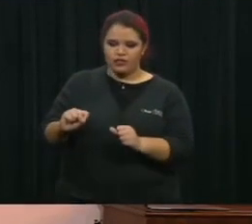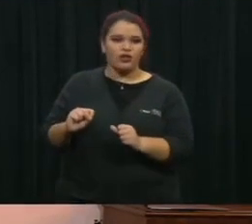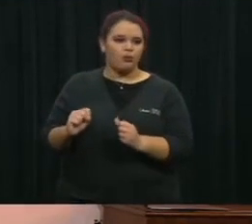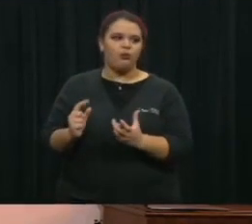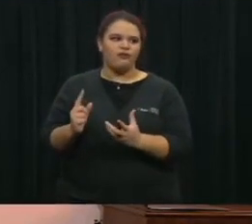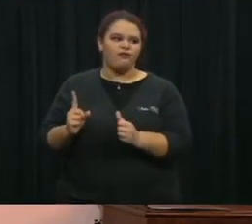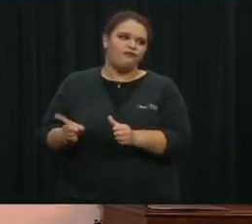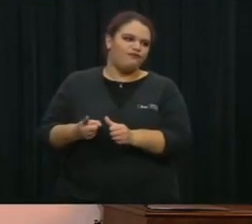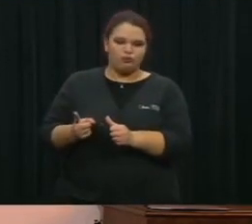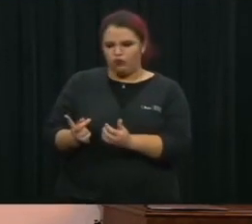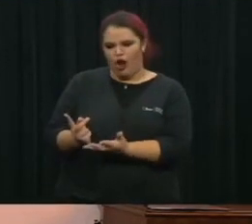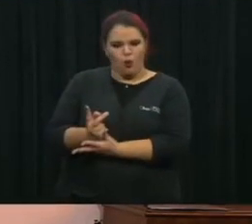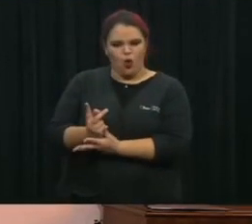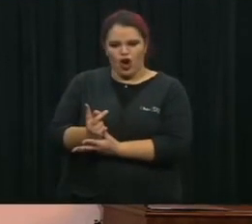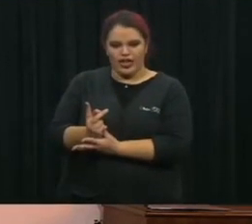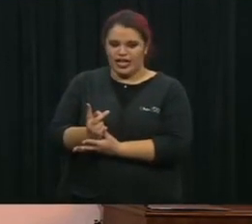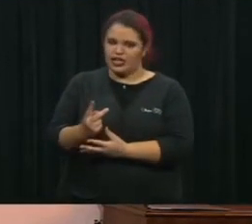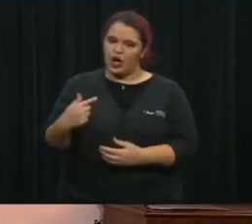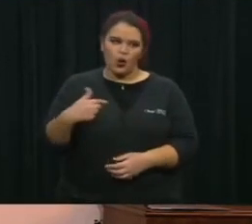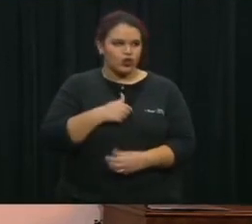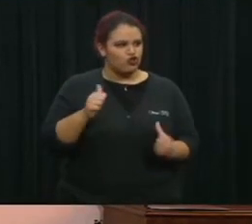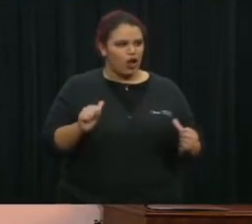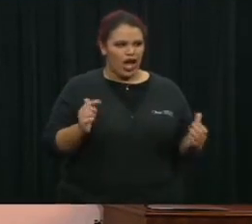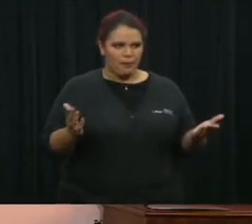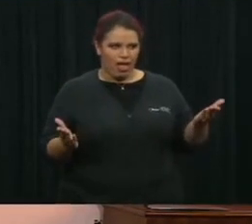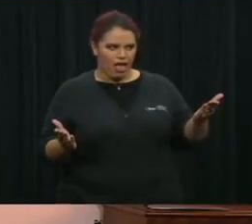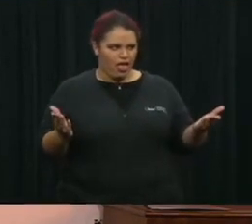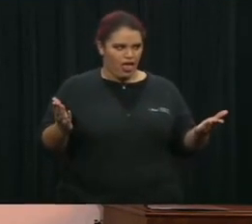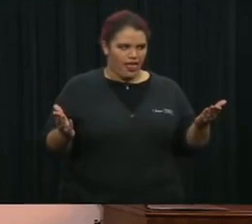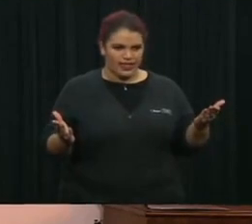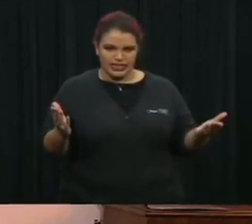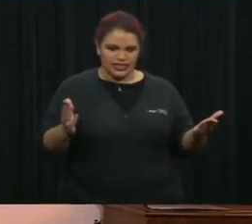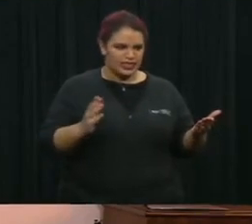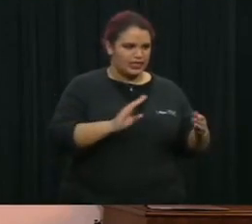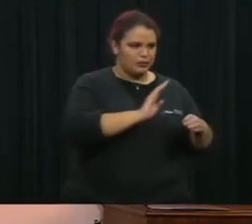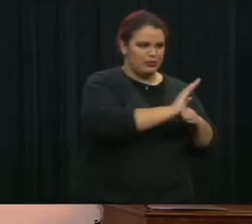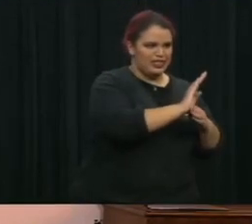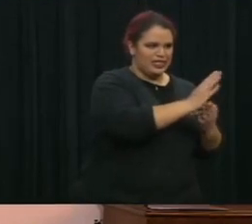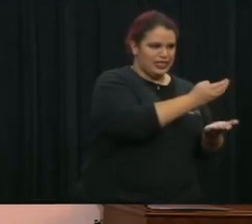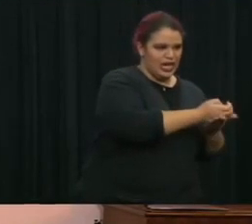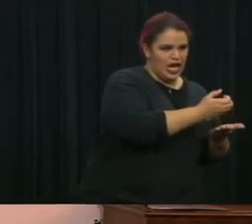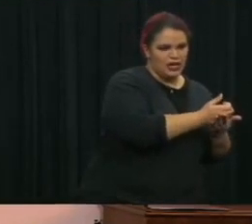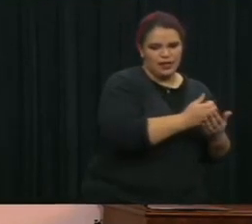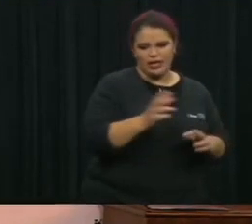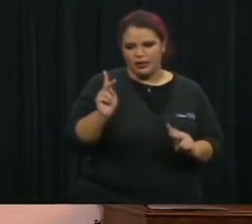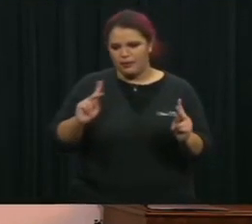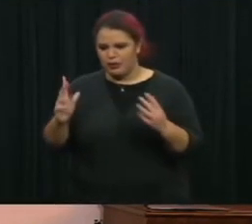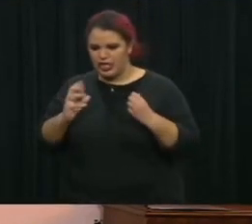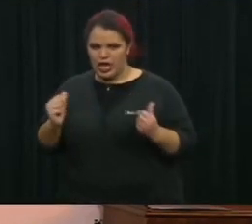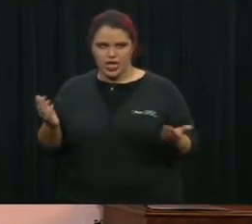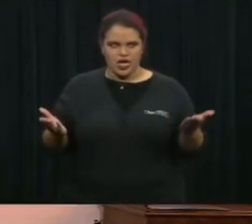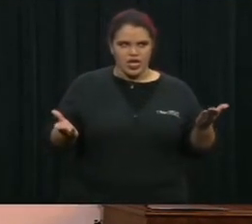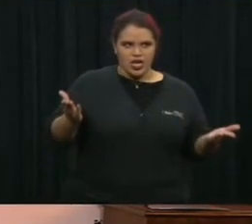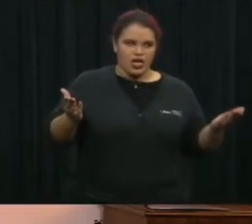we try to get that sweet spot. We try to balance it. But I'm going to err on the side of protecting people. And